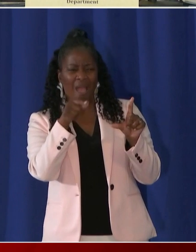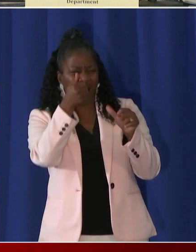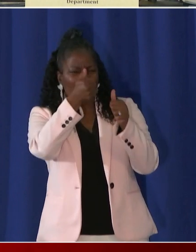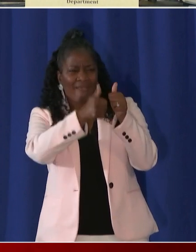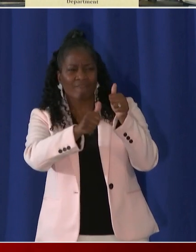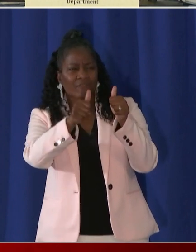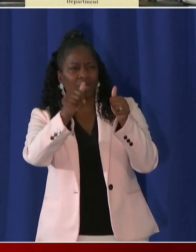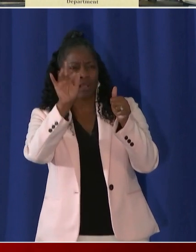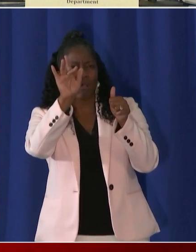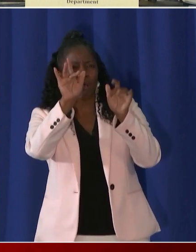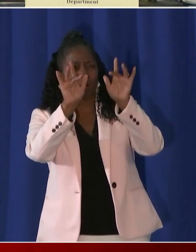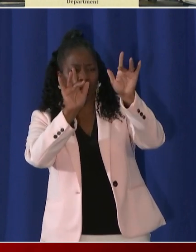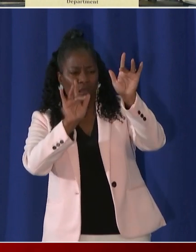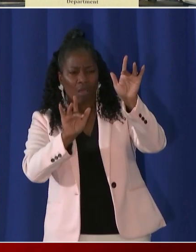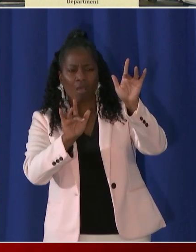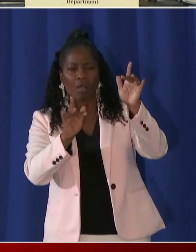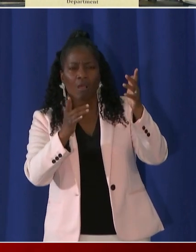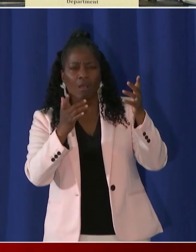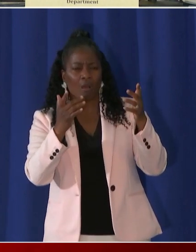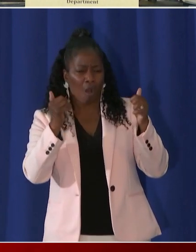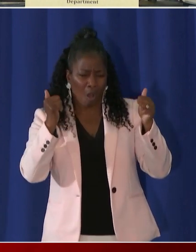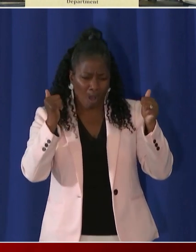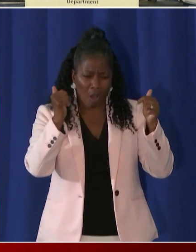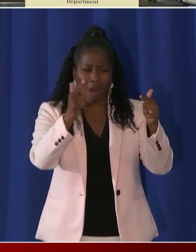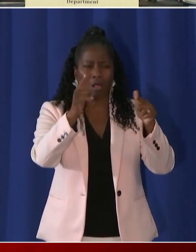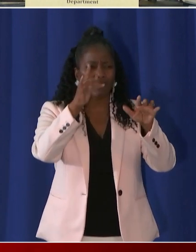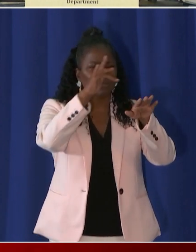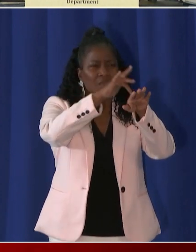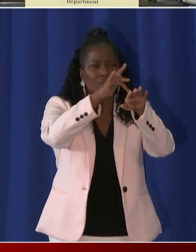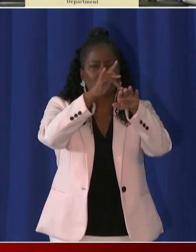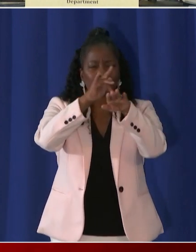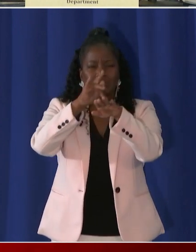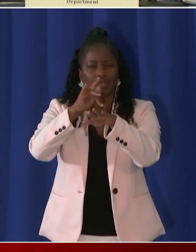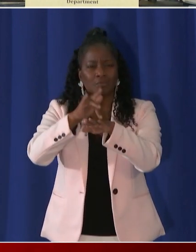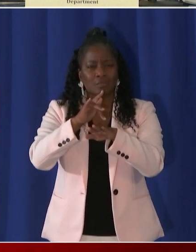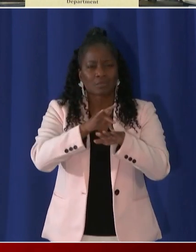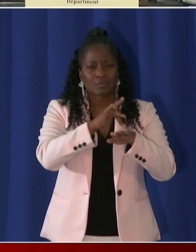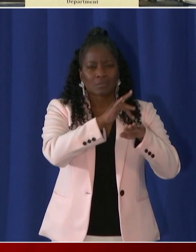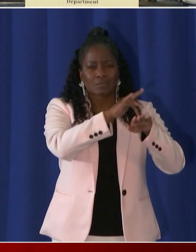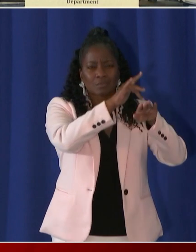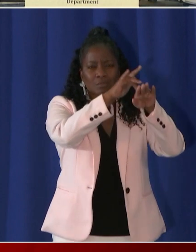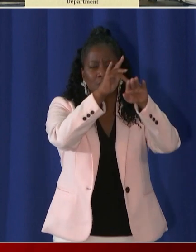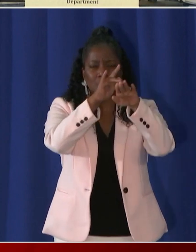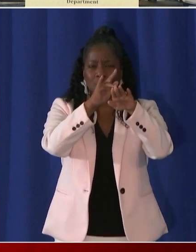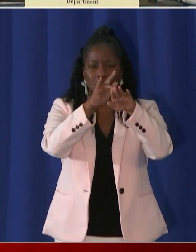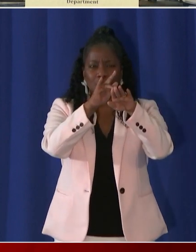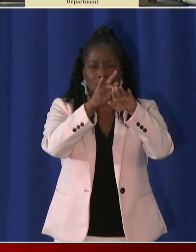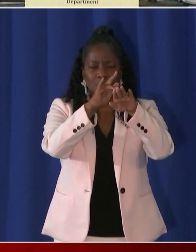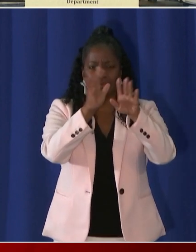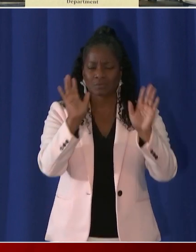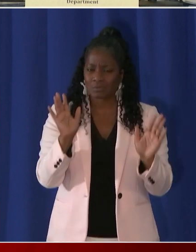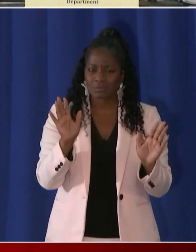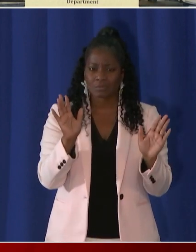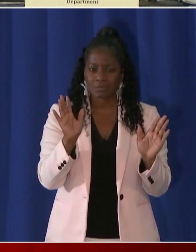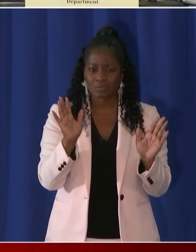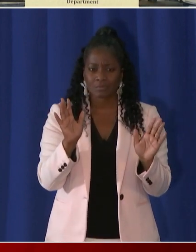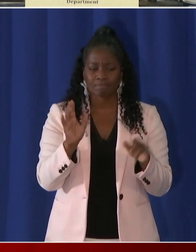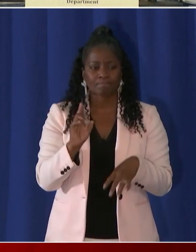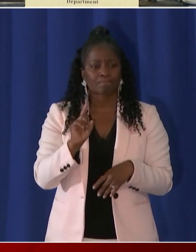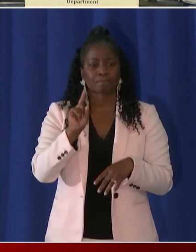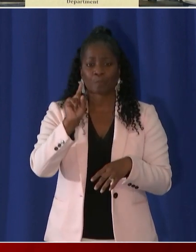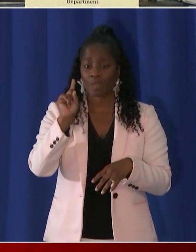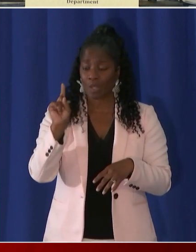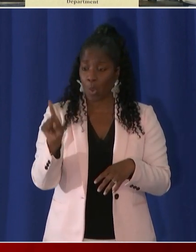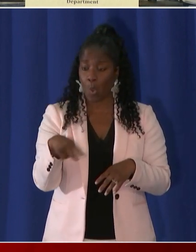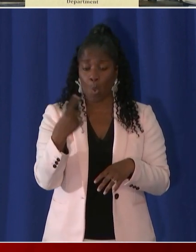touched. Not one section of our city has not been touched. The only district right